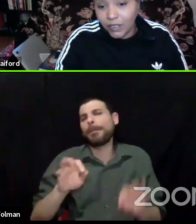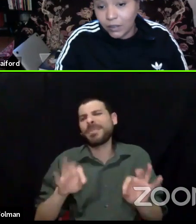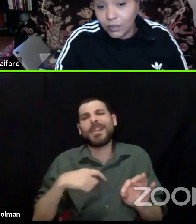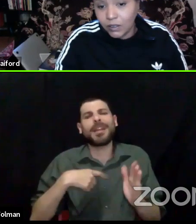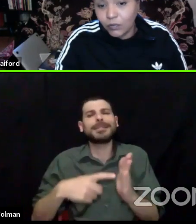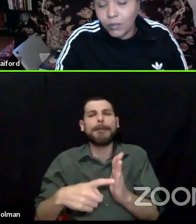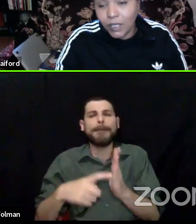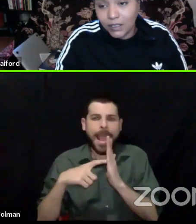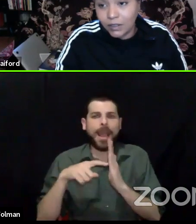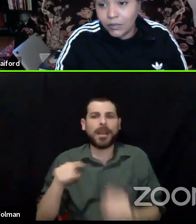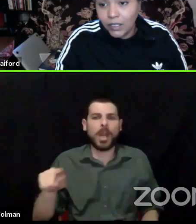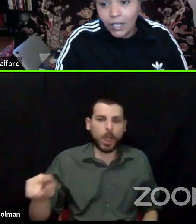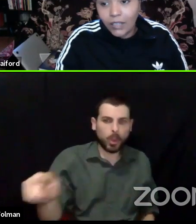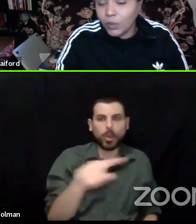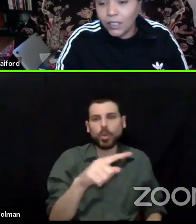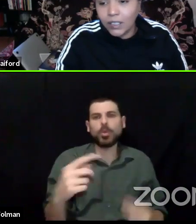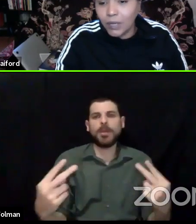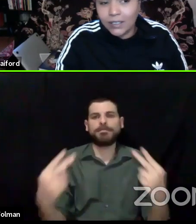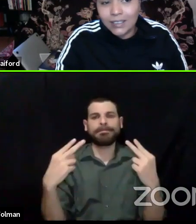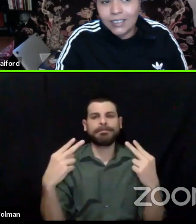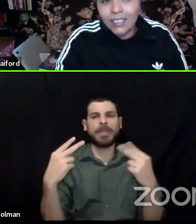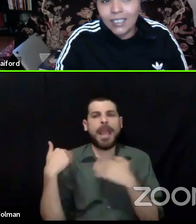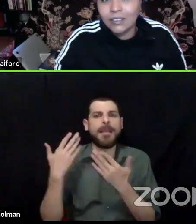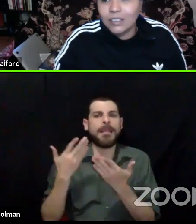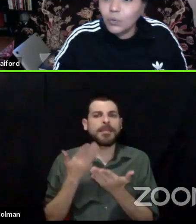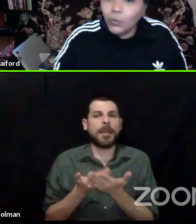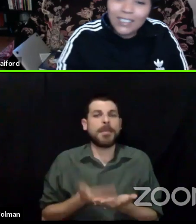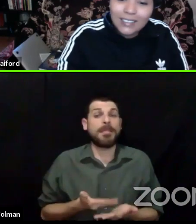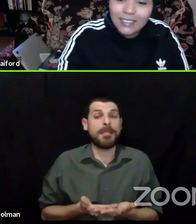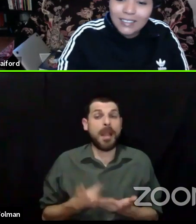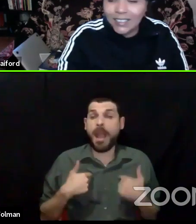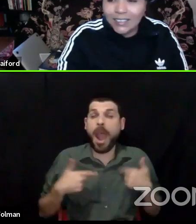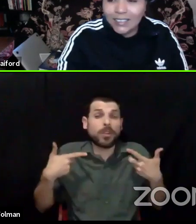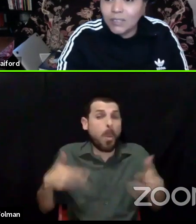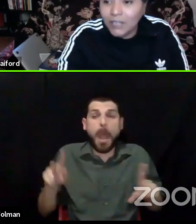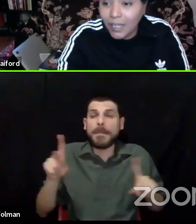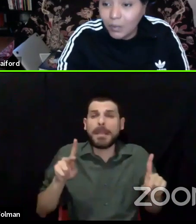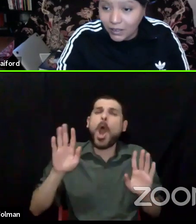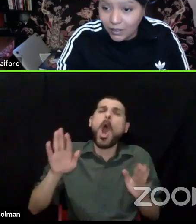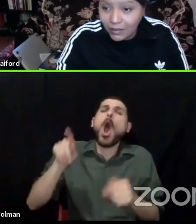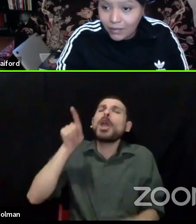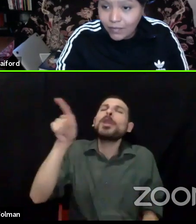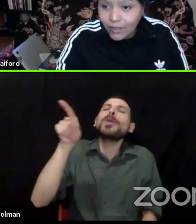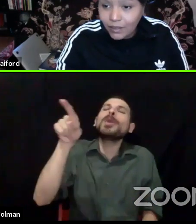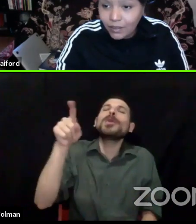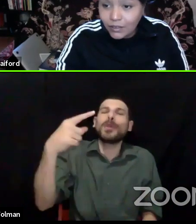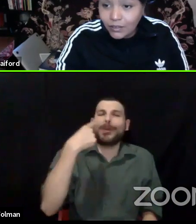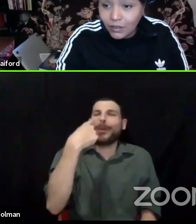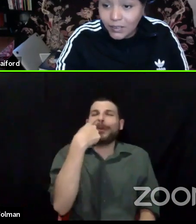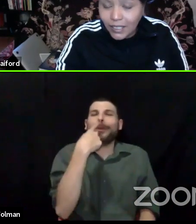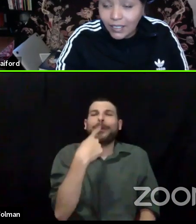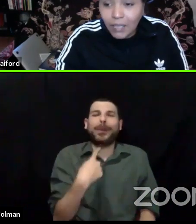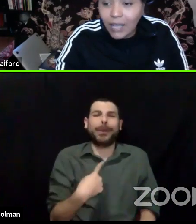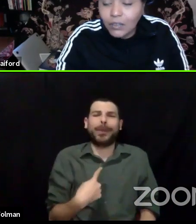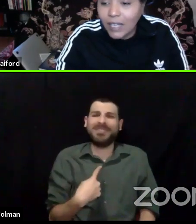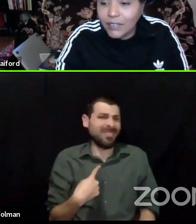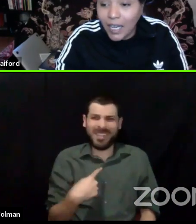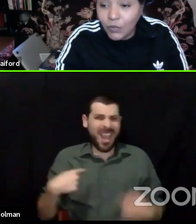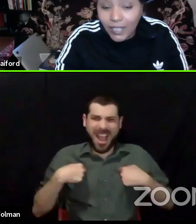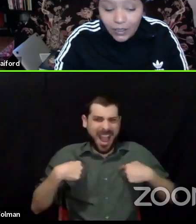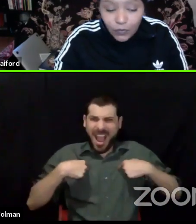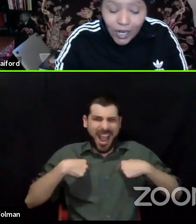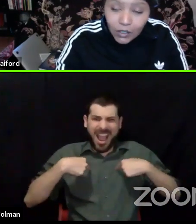of accountability from myself. I don't want anybody to say, you know, you went in there and changed stuff. Don't let me. You know what I'm saying? I don't